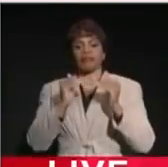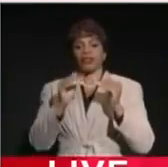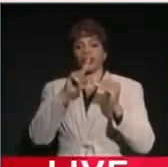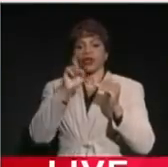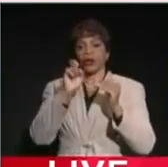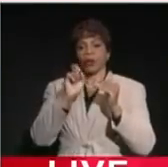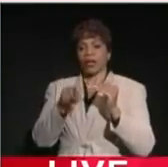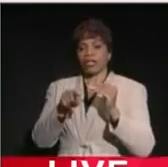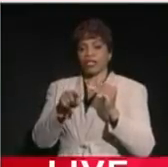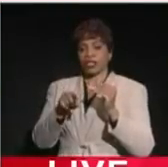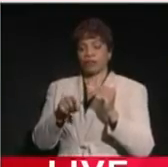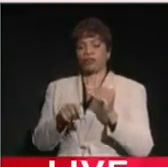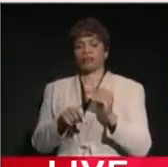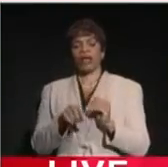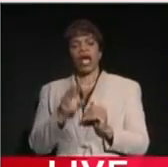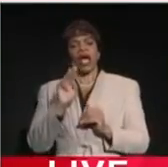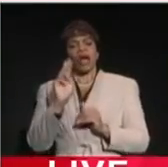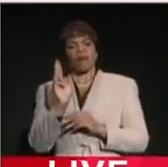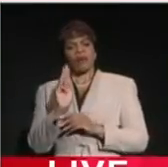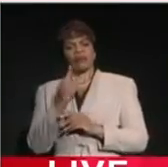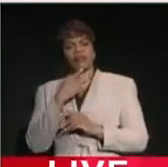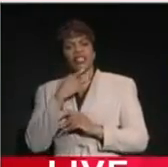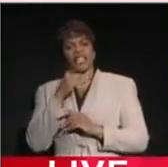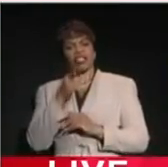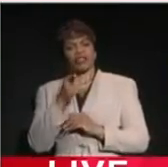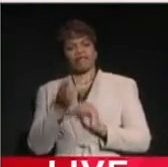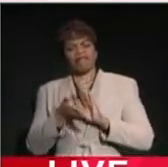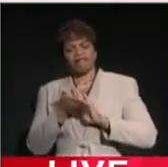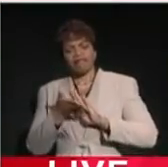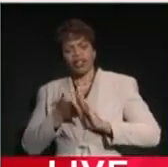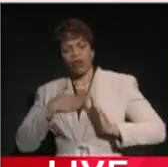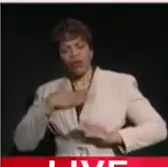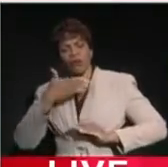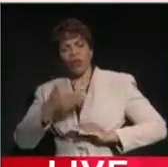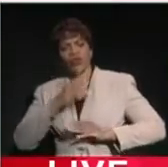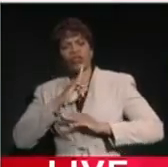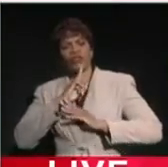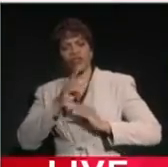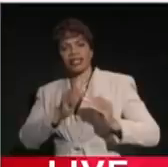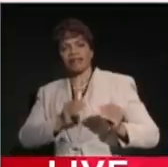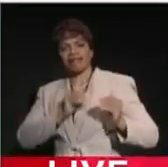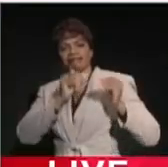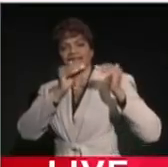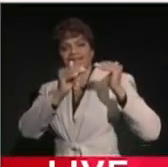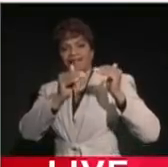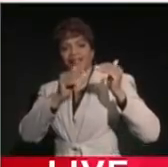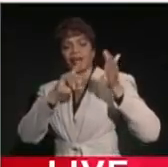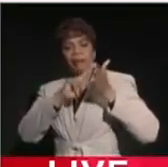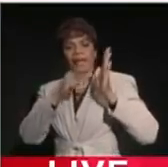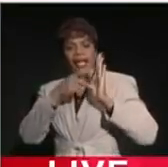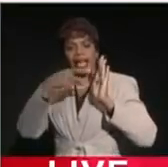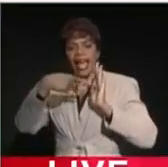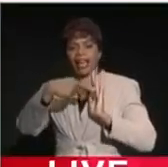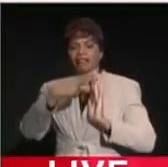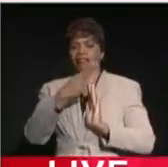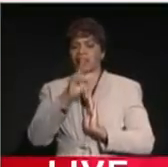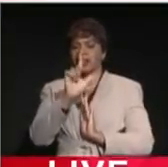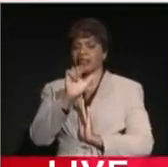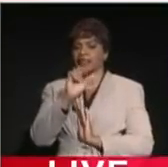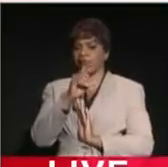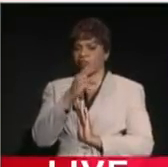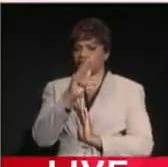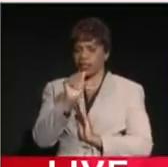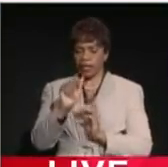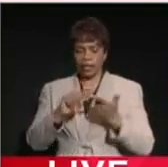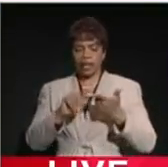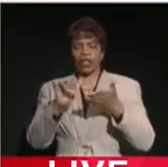Dean. Mr. Murphy, you said you're willing to go beyond designating sanctuary cities like Philadelphia, like New York, which